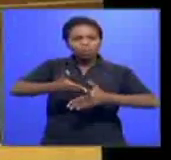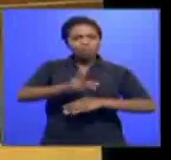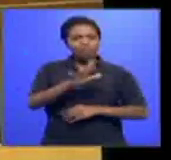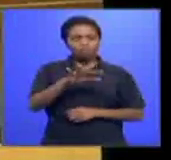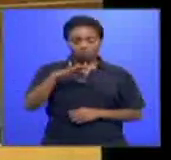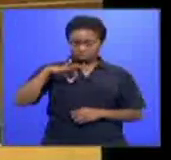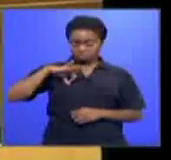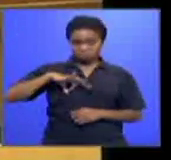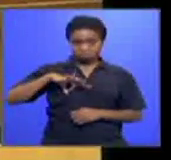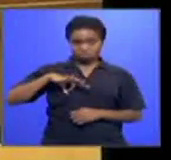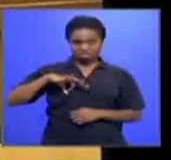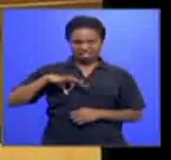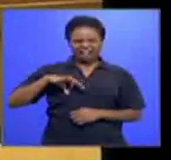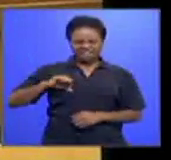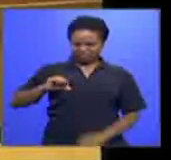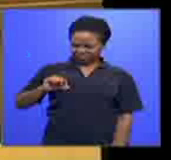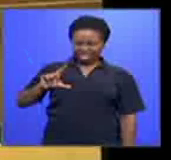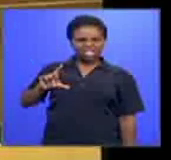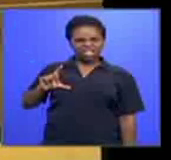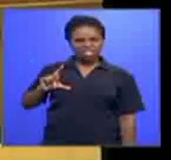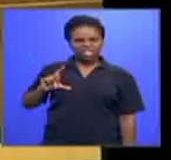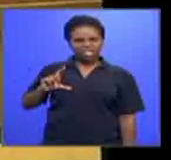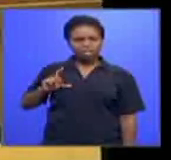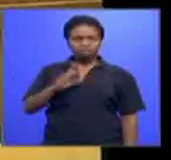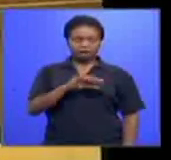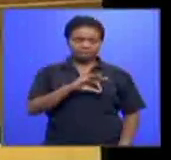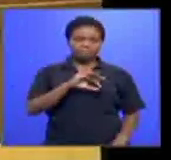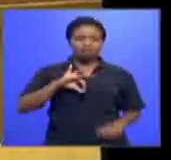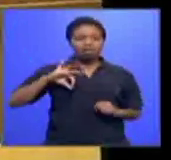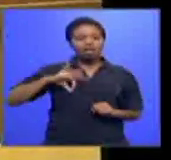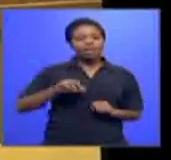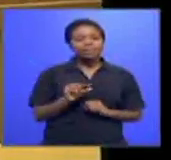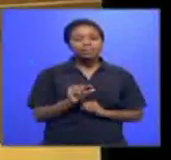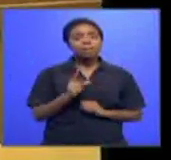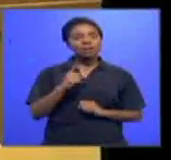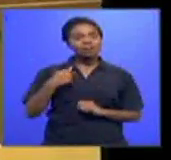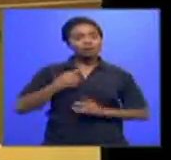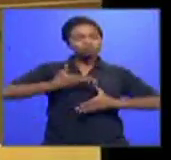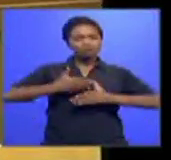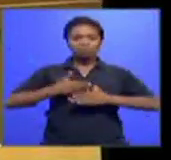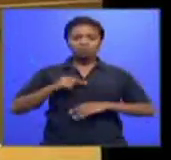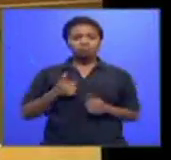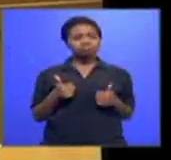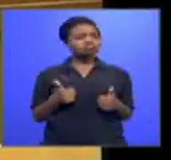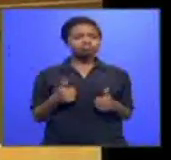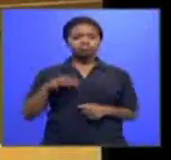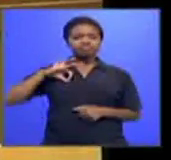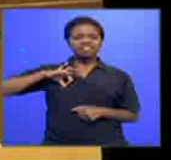earn too much to qualify for an RDP house and too